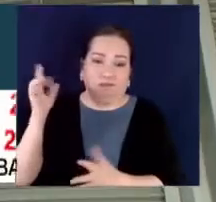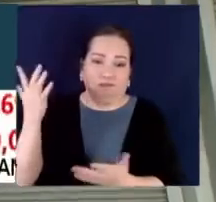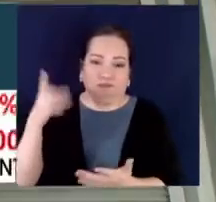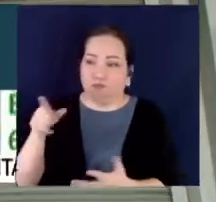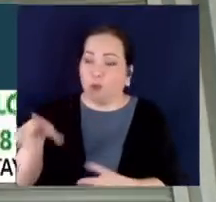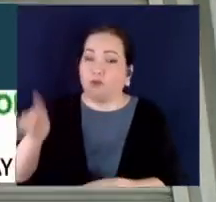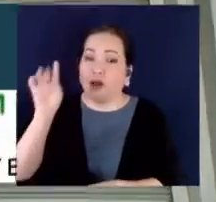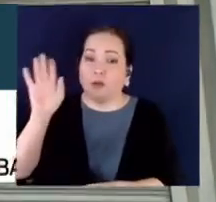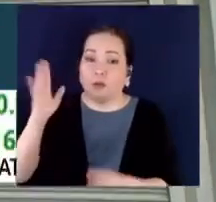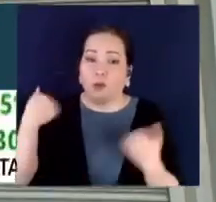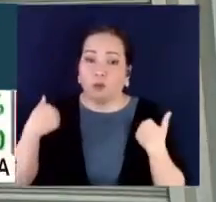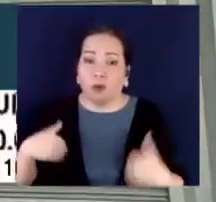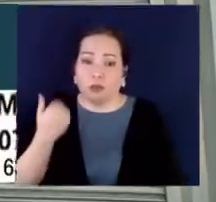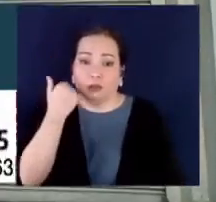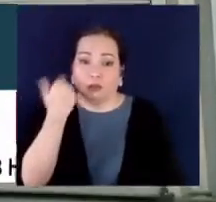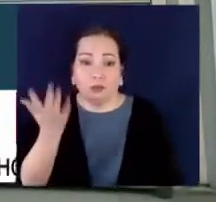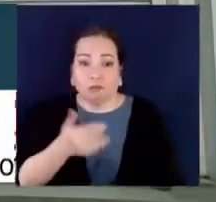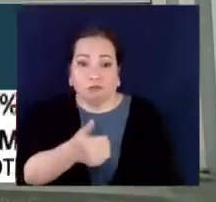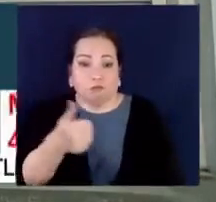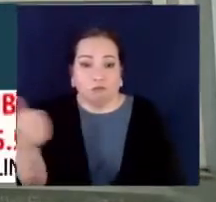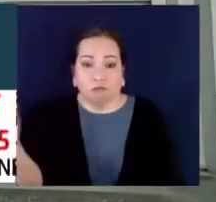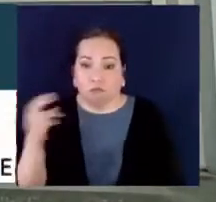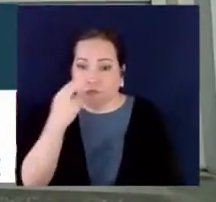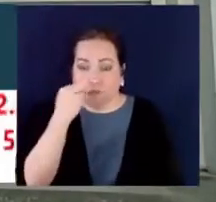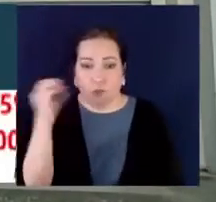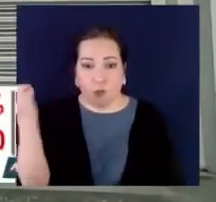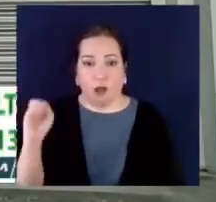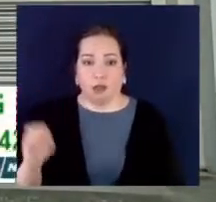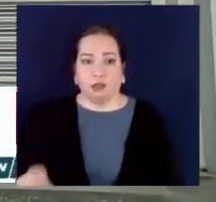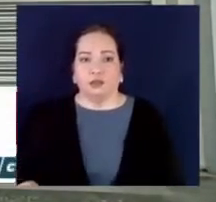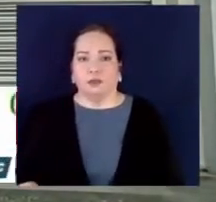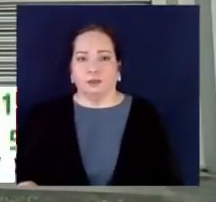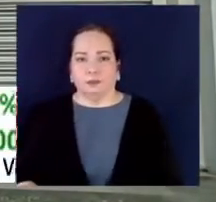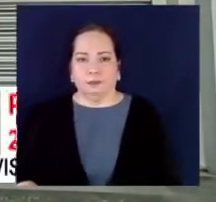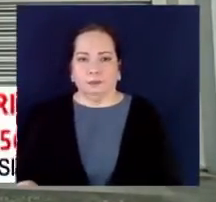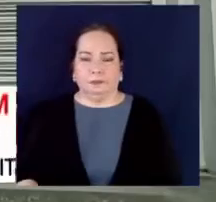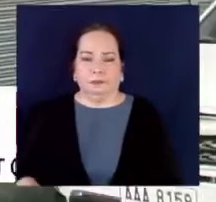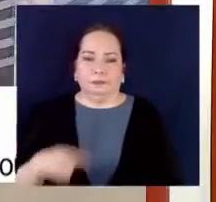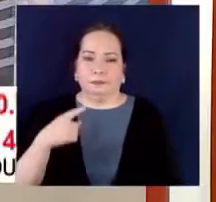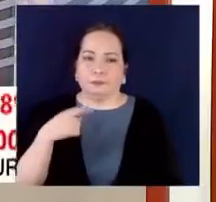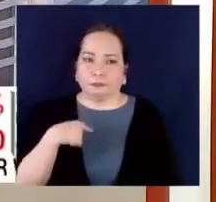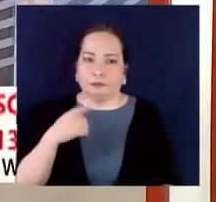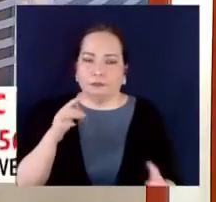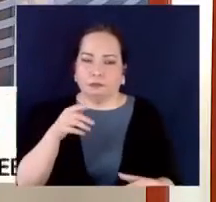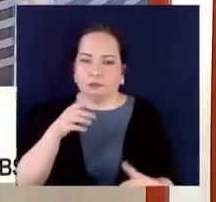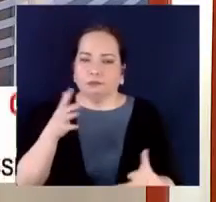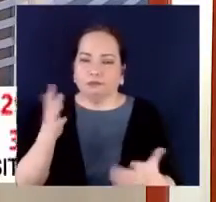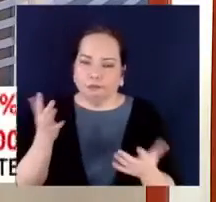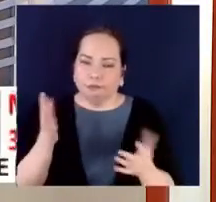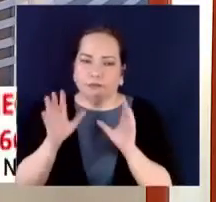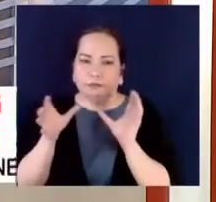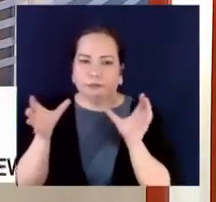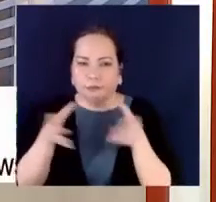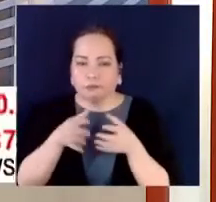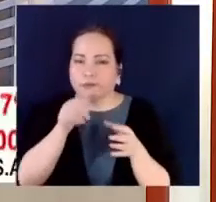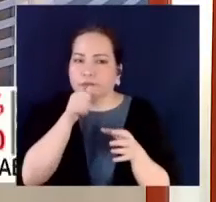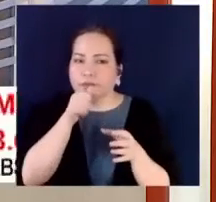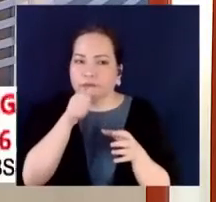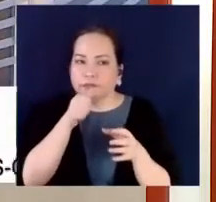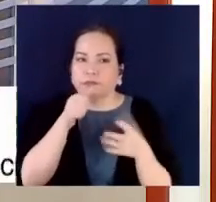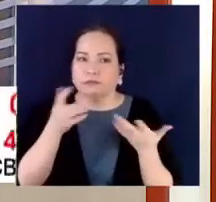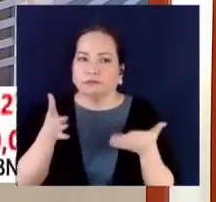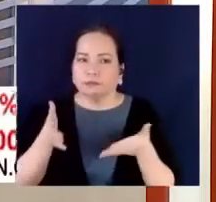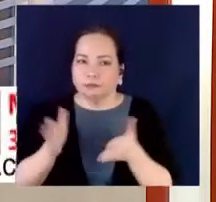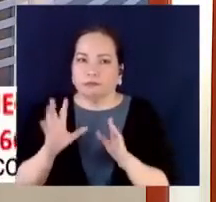firms to purchase vaccines on their own so they can protect their employees. And for more on this development, joining us now is the